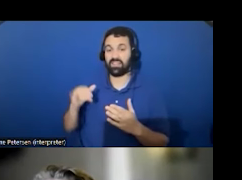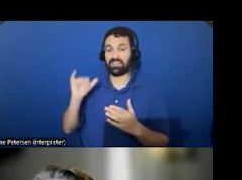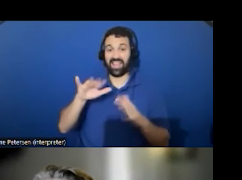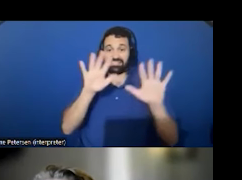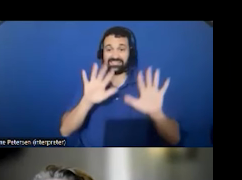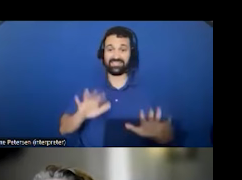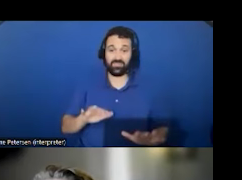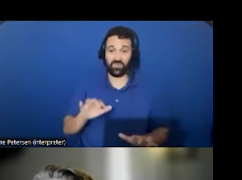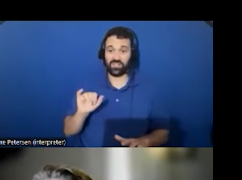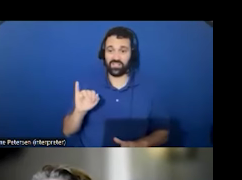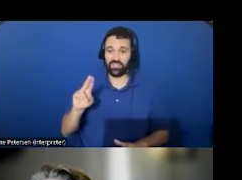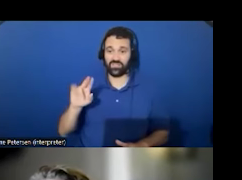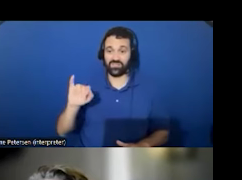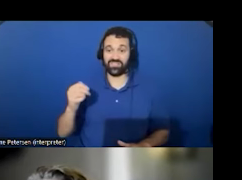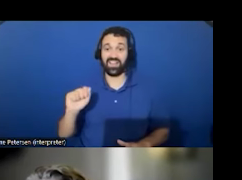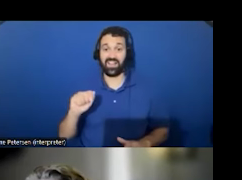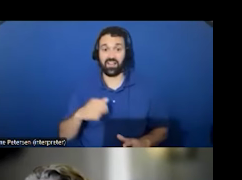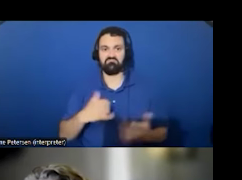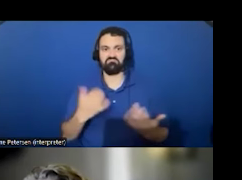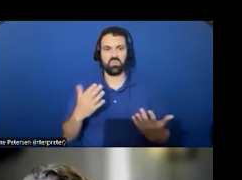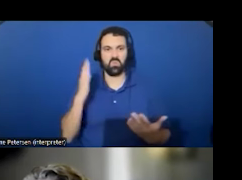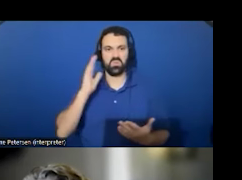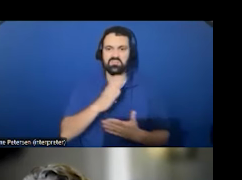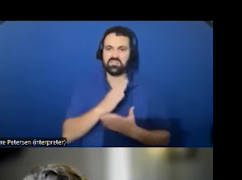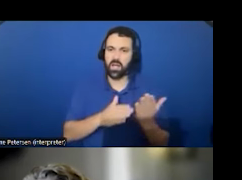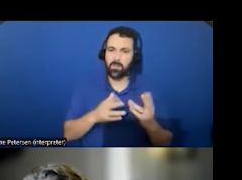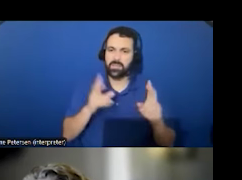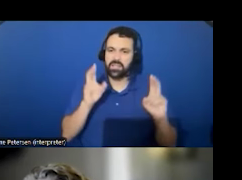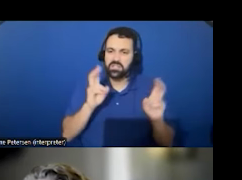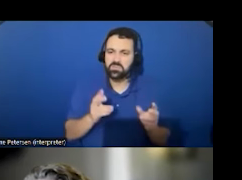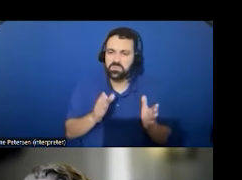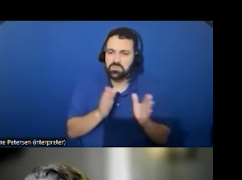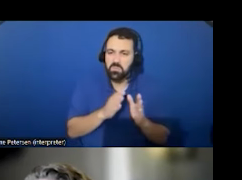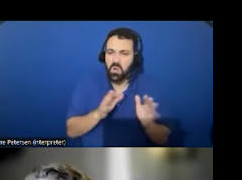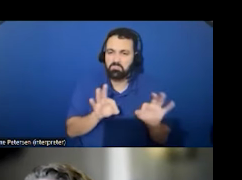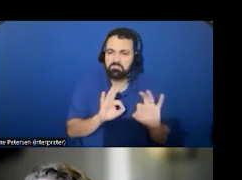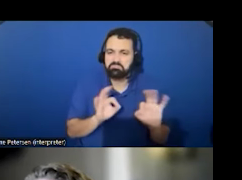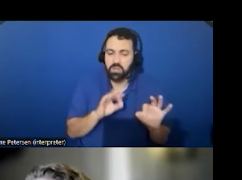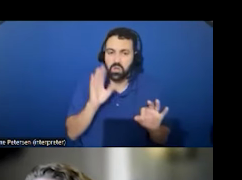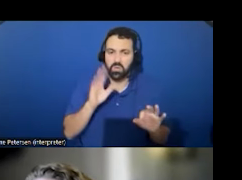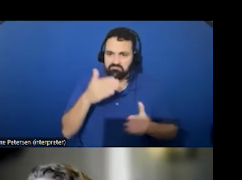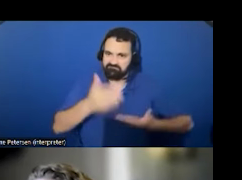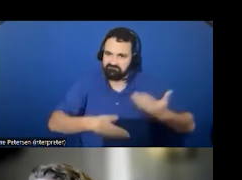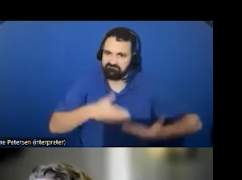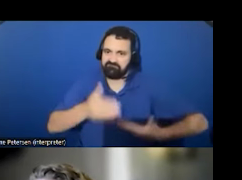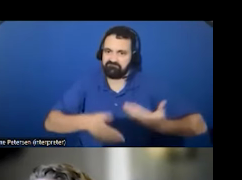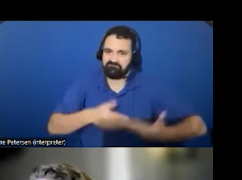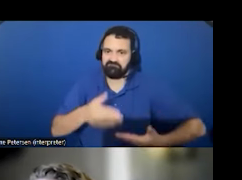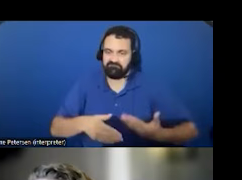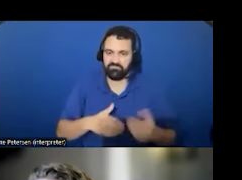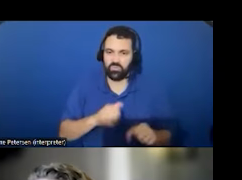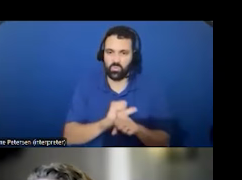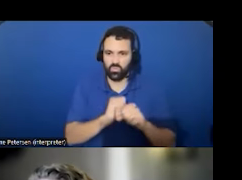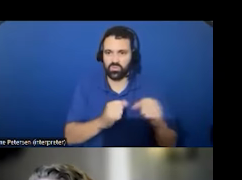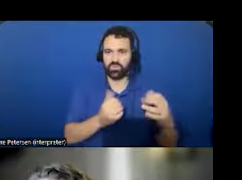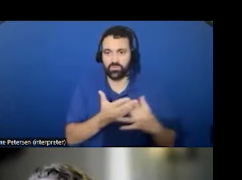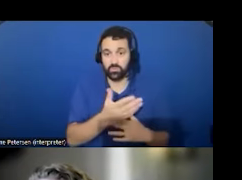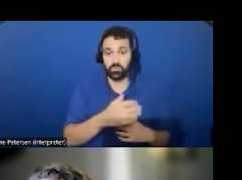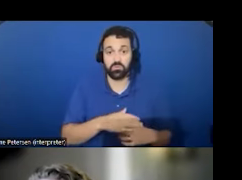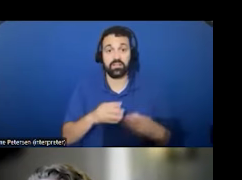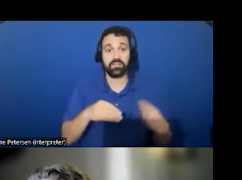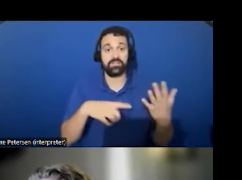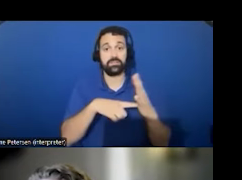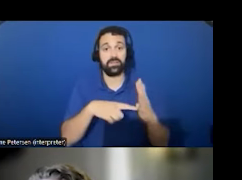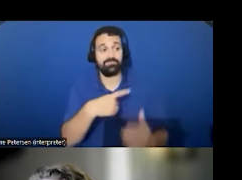and I just want to work through a few of these smaller issues and show you. Now, I do want to use this as an example. This